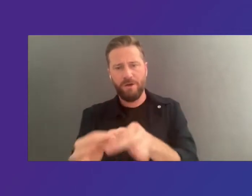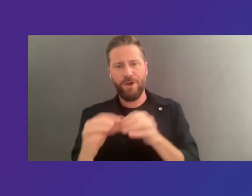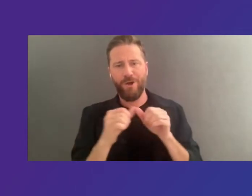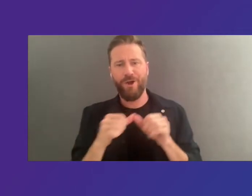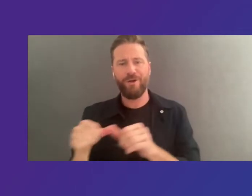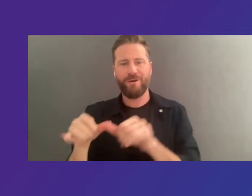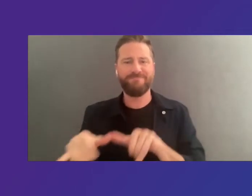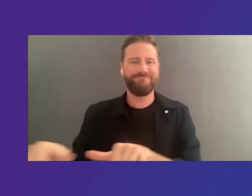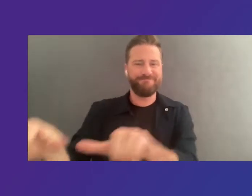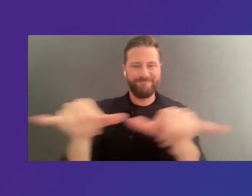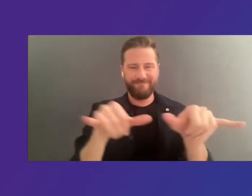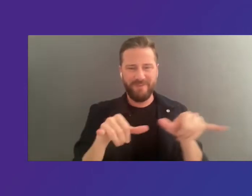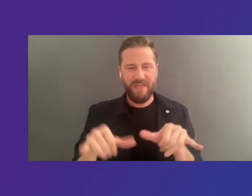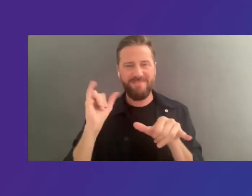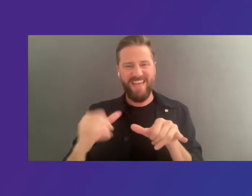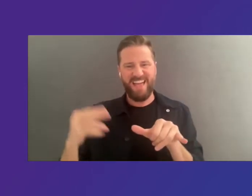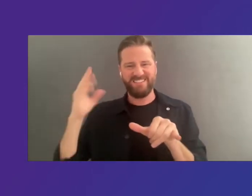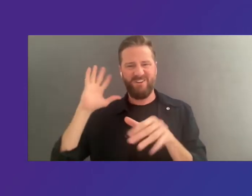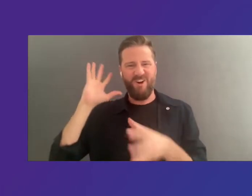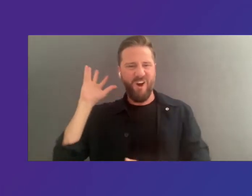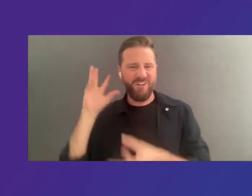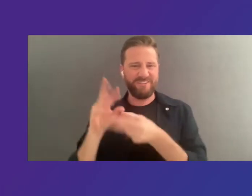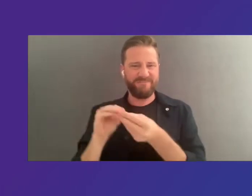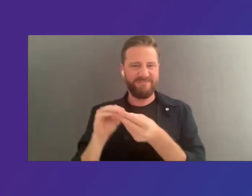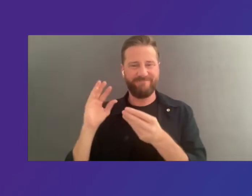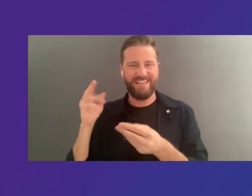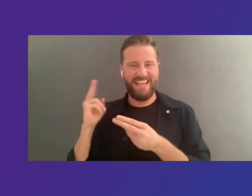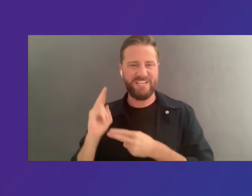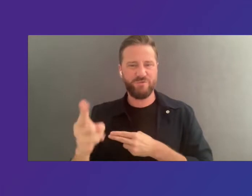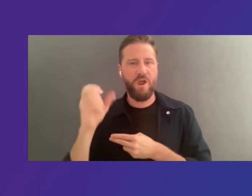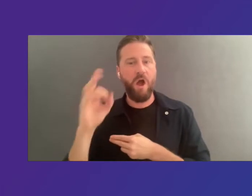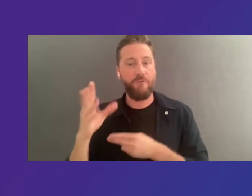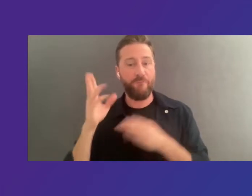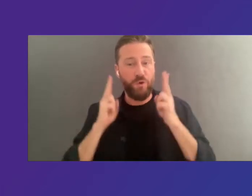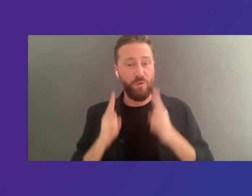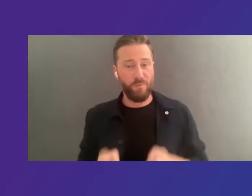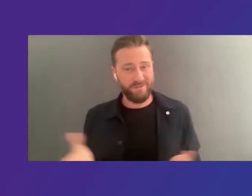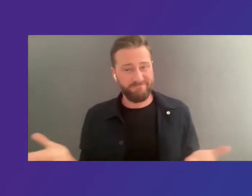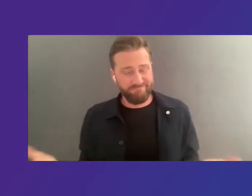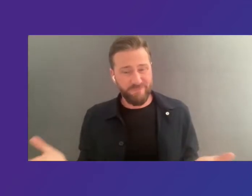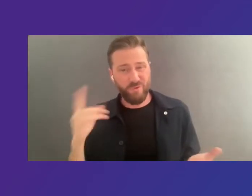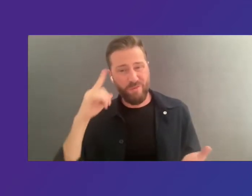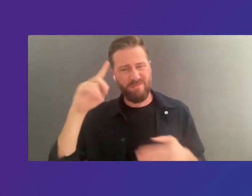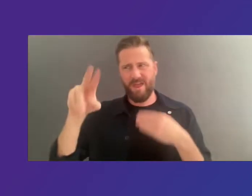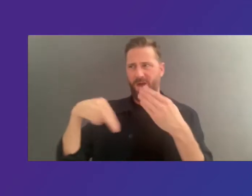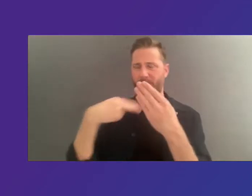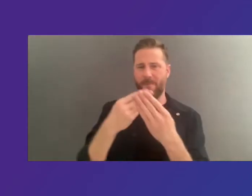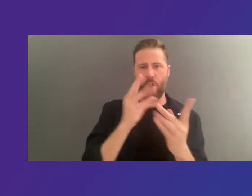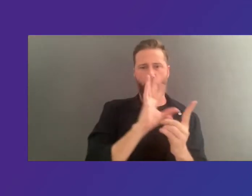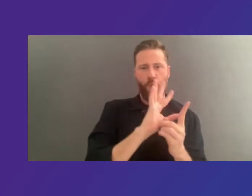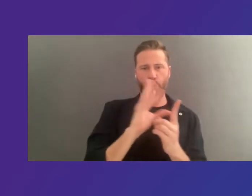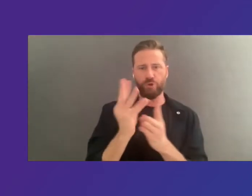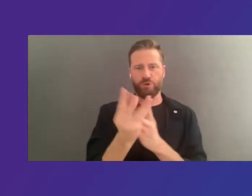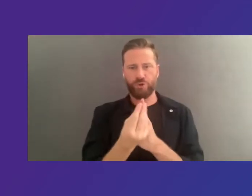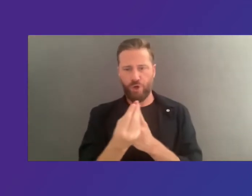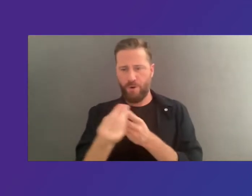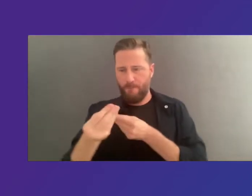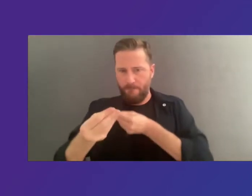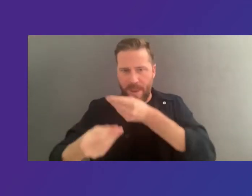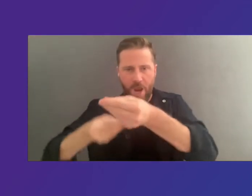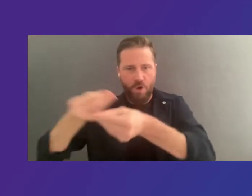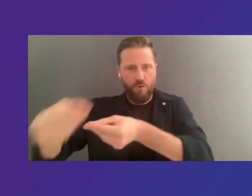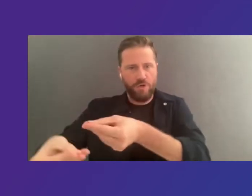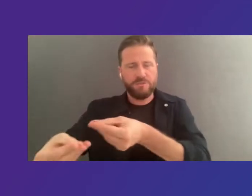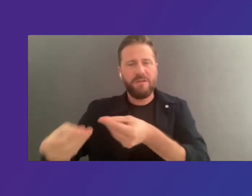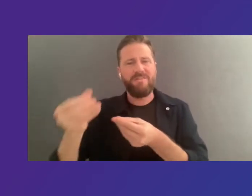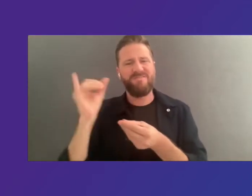entire history of humanity. So when we think about culture bearers, right, this gets